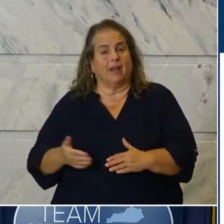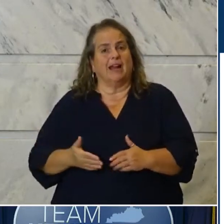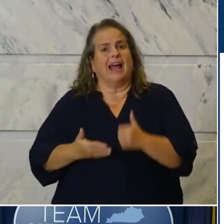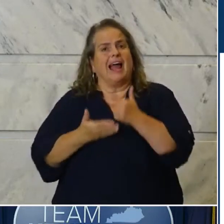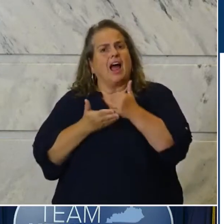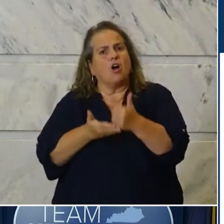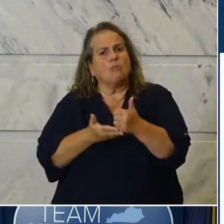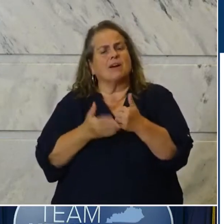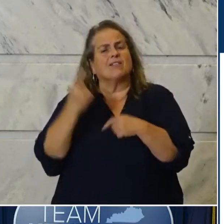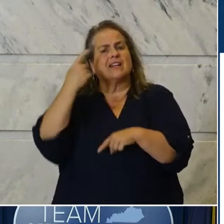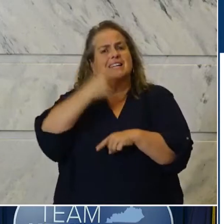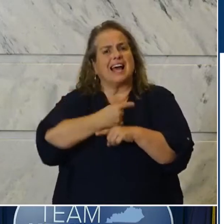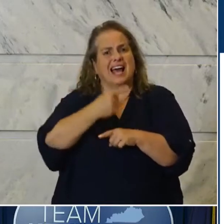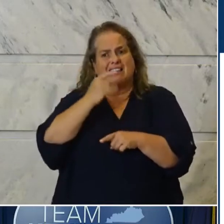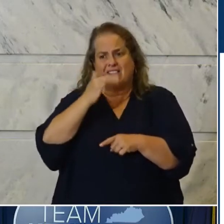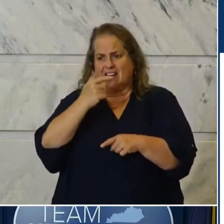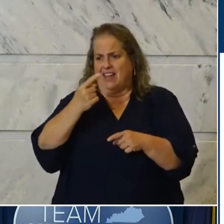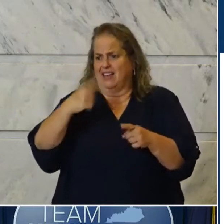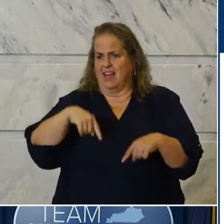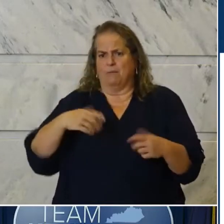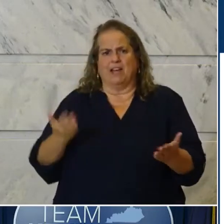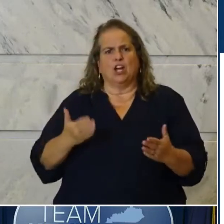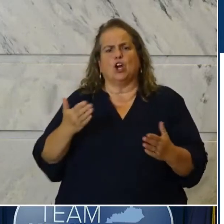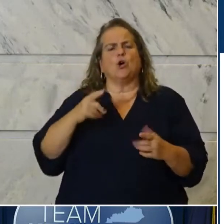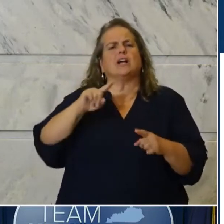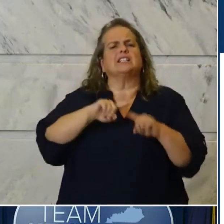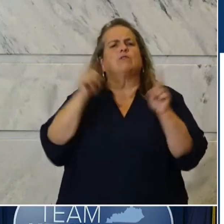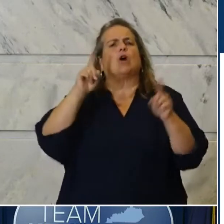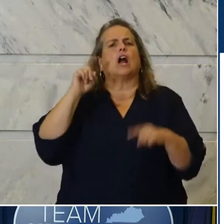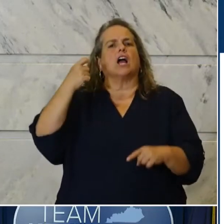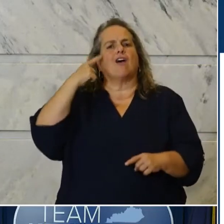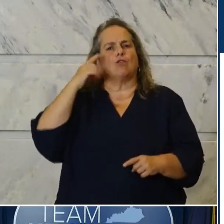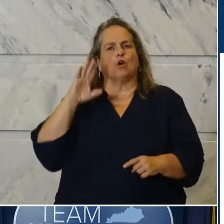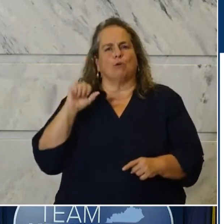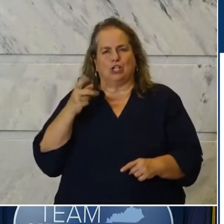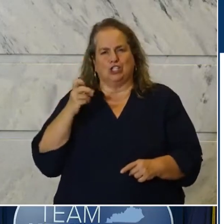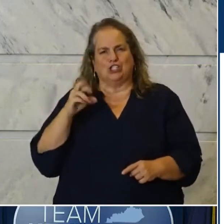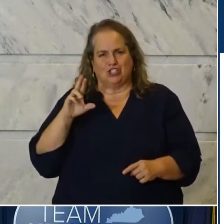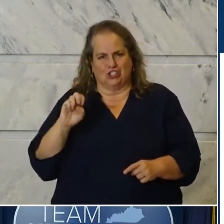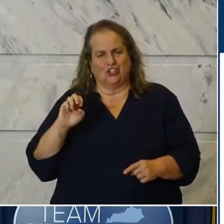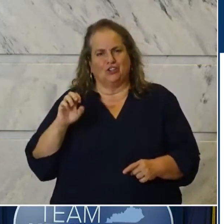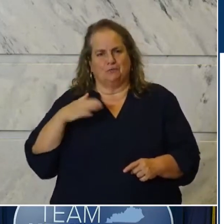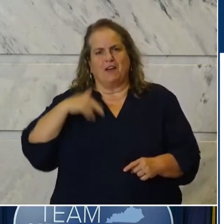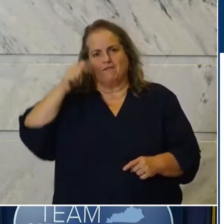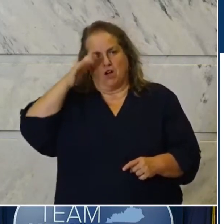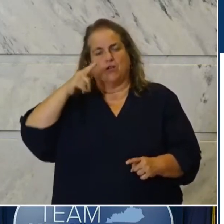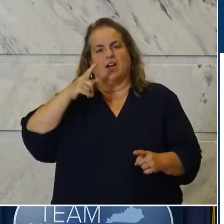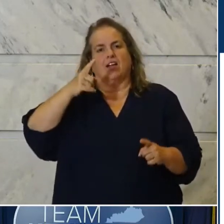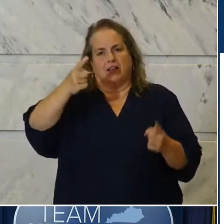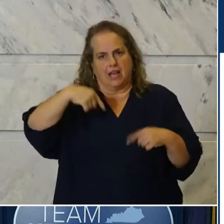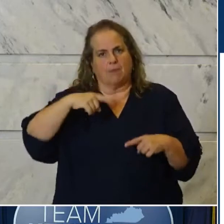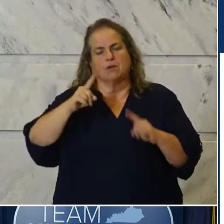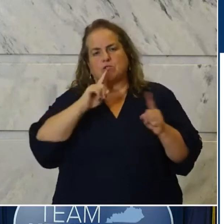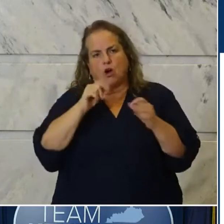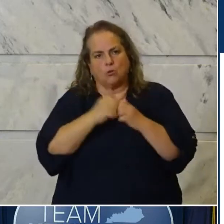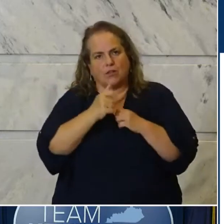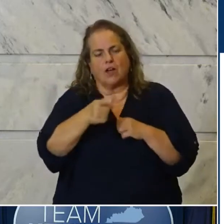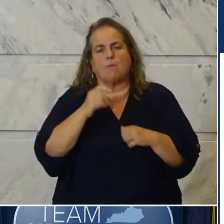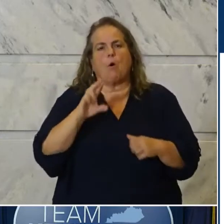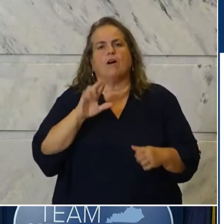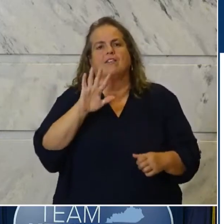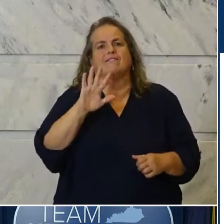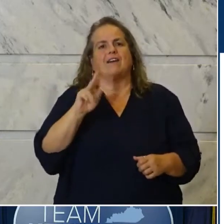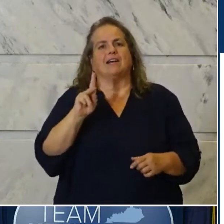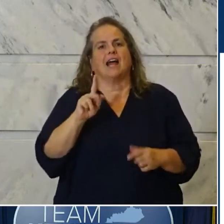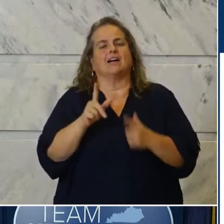the very first time they came up, that a different Governor Beshear came out here and talked to them, or the 5K that I've gotten to go